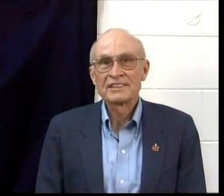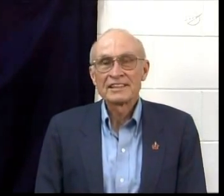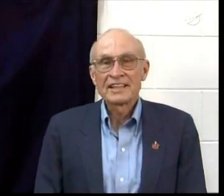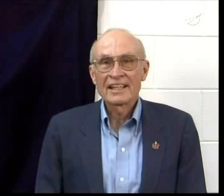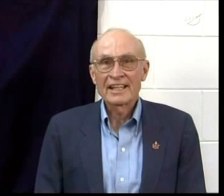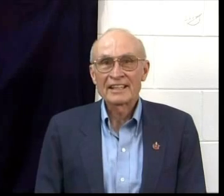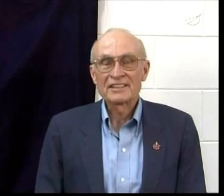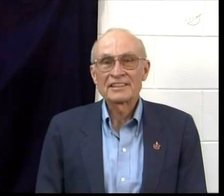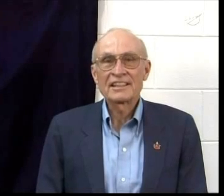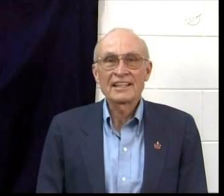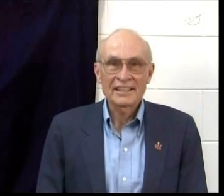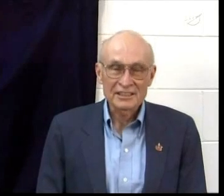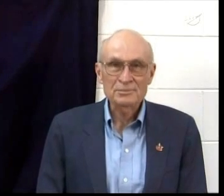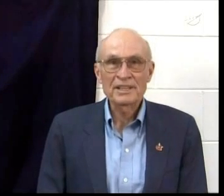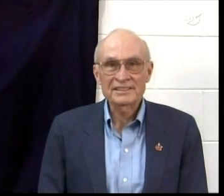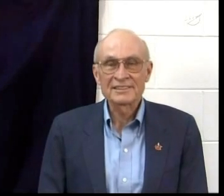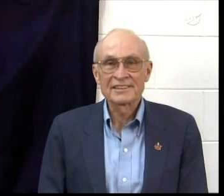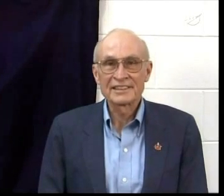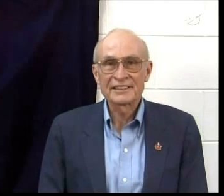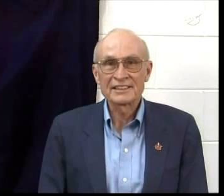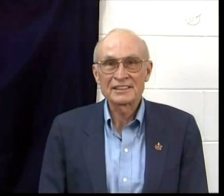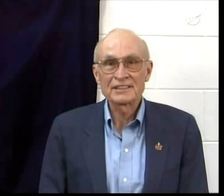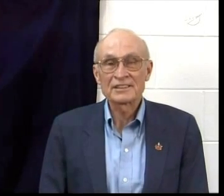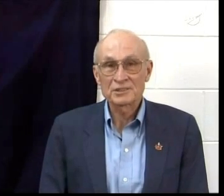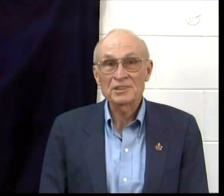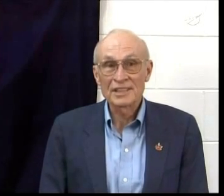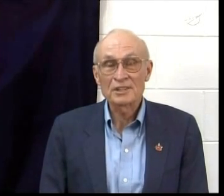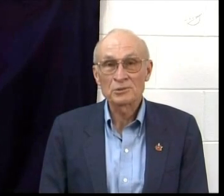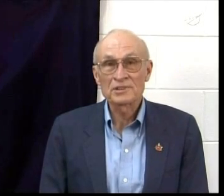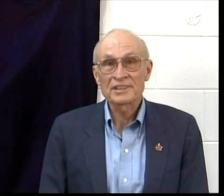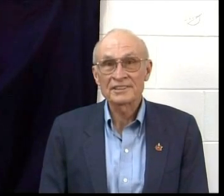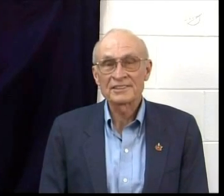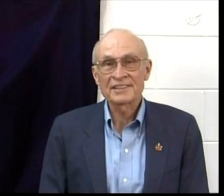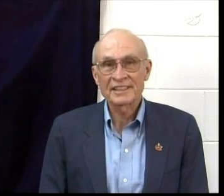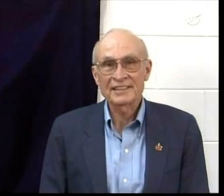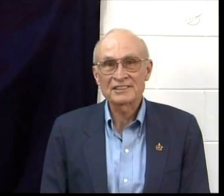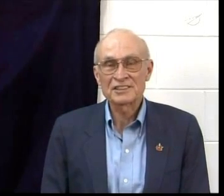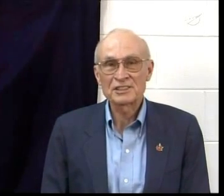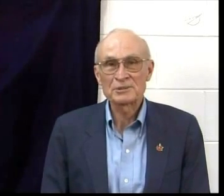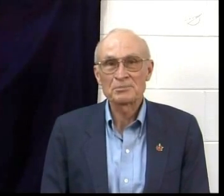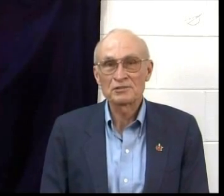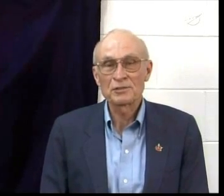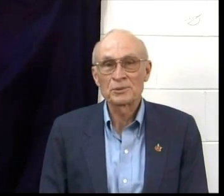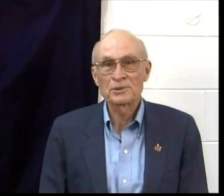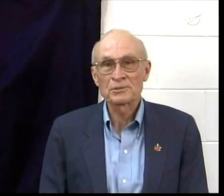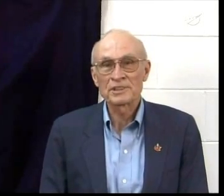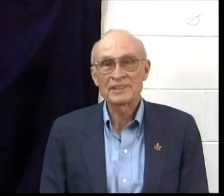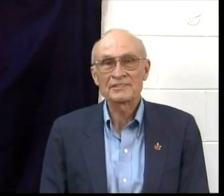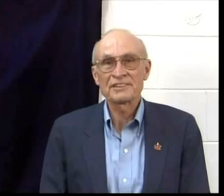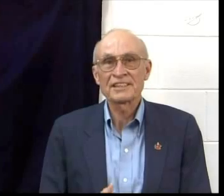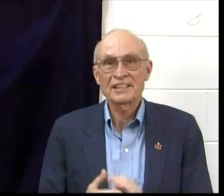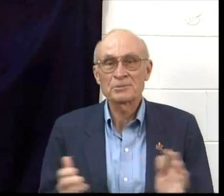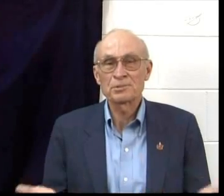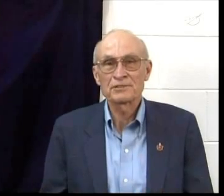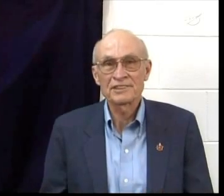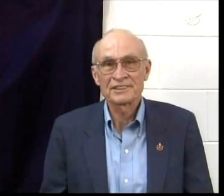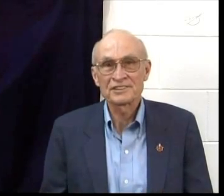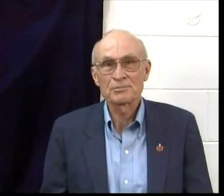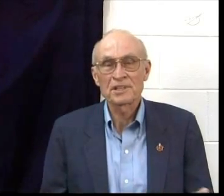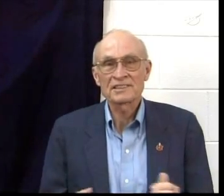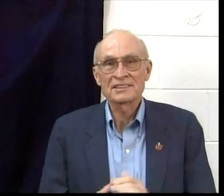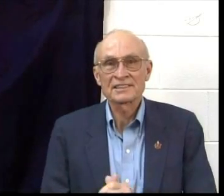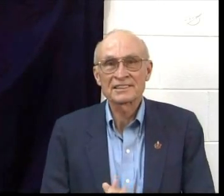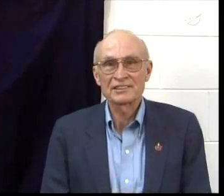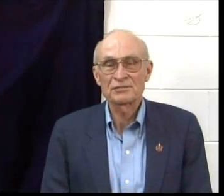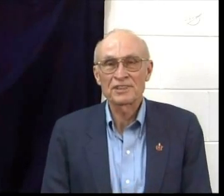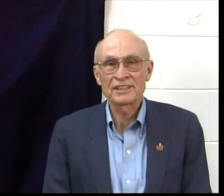mission. And expectedly, it took a lot of work here at KSC before we even had the privilege